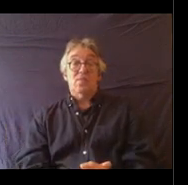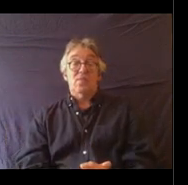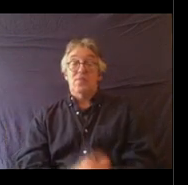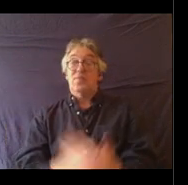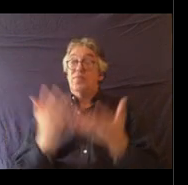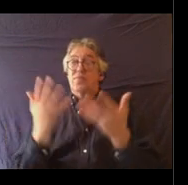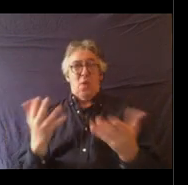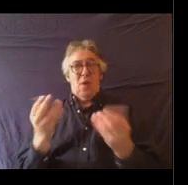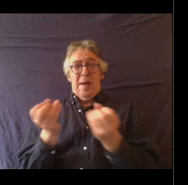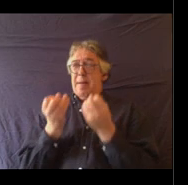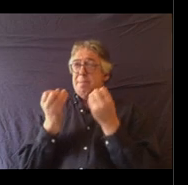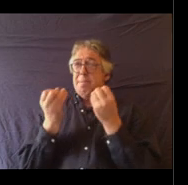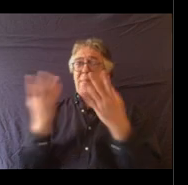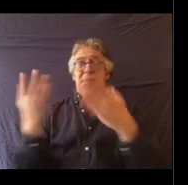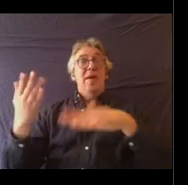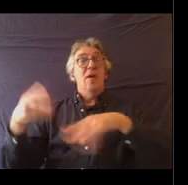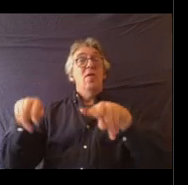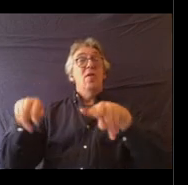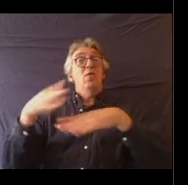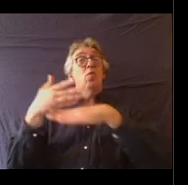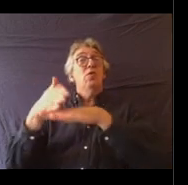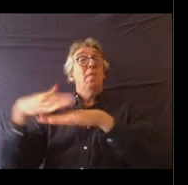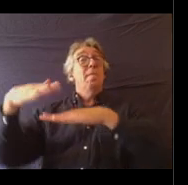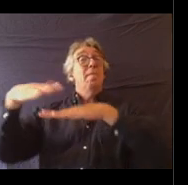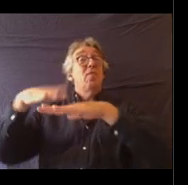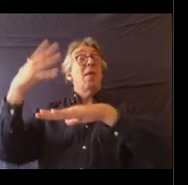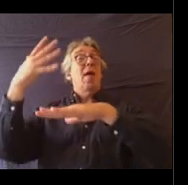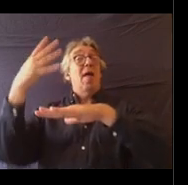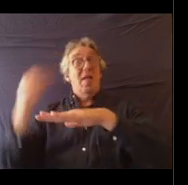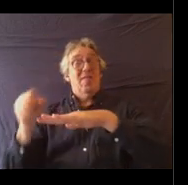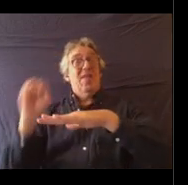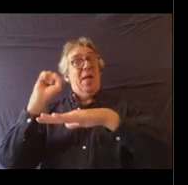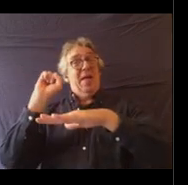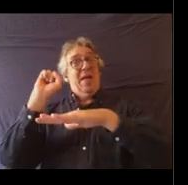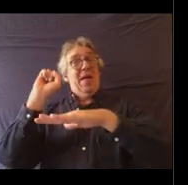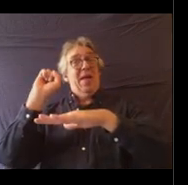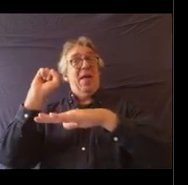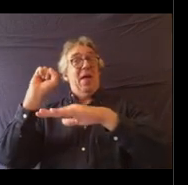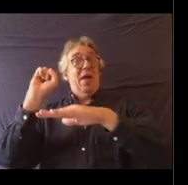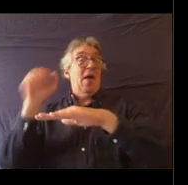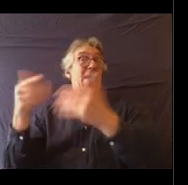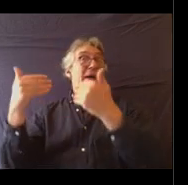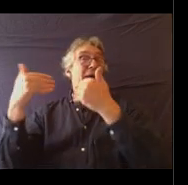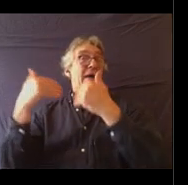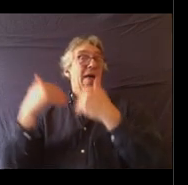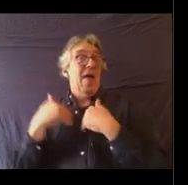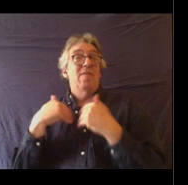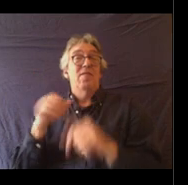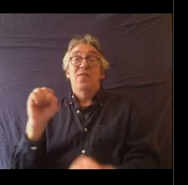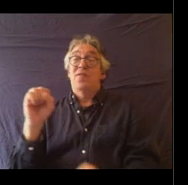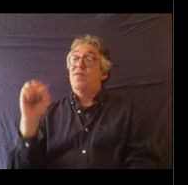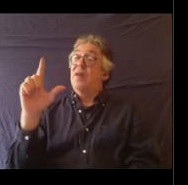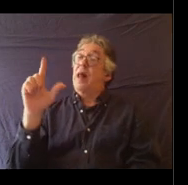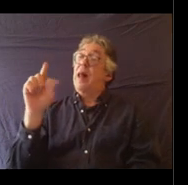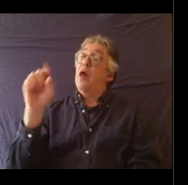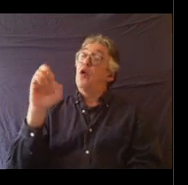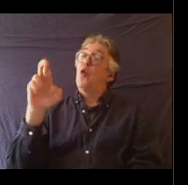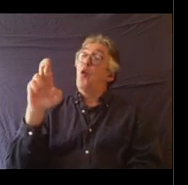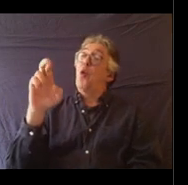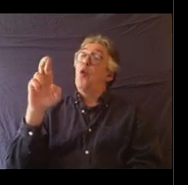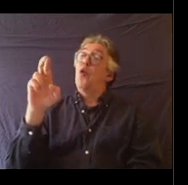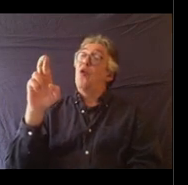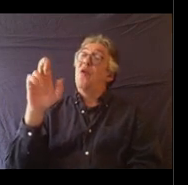usually have. There is like, they have certain algorithms. I'm checking the word algorithm here, it's spelled wrongly, since